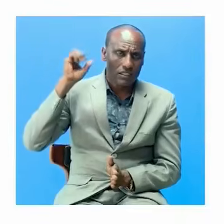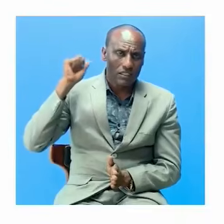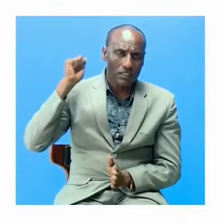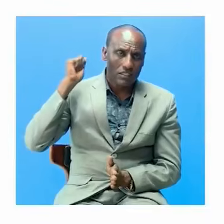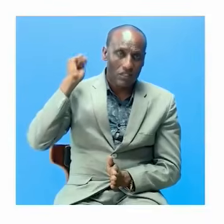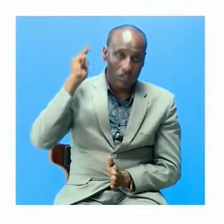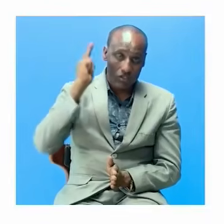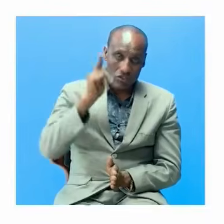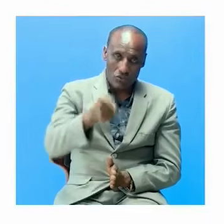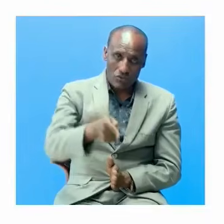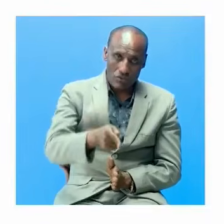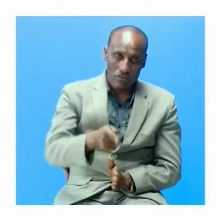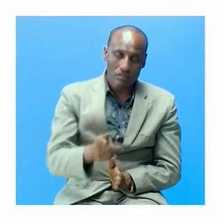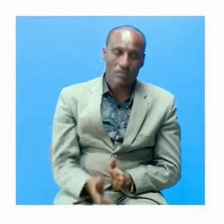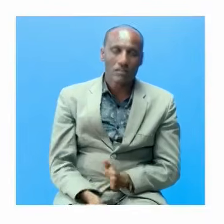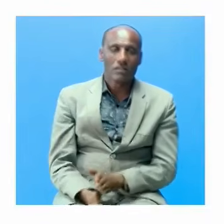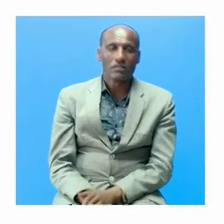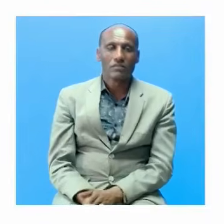and